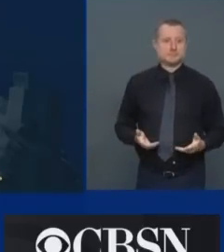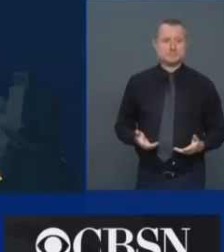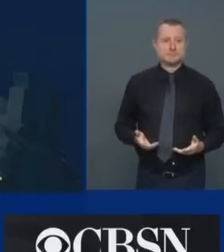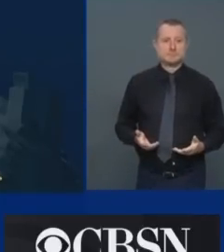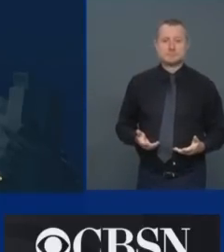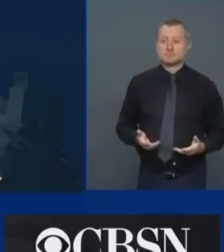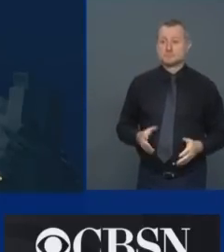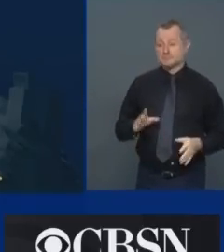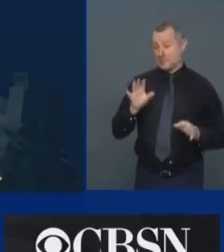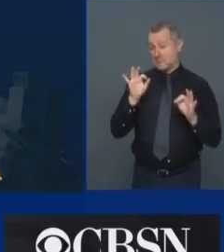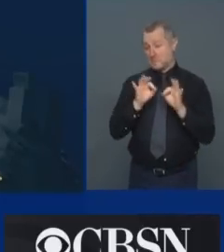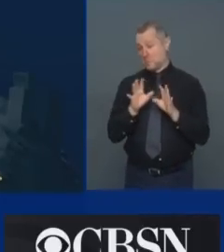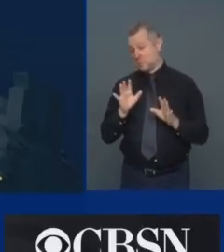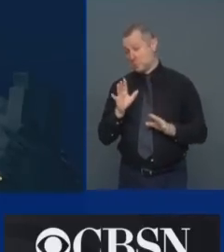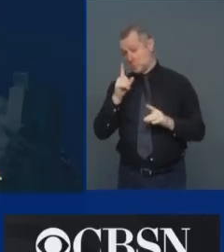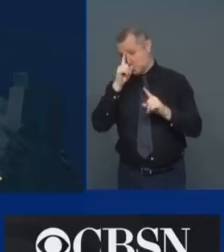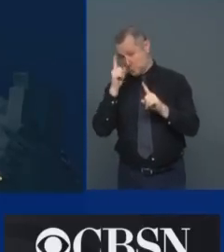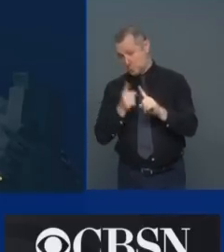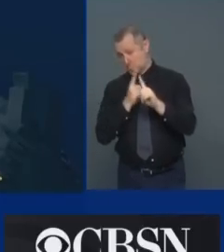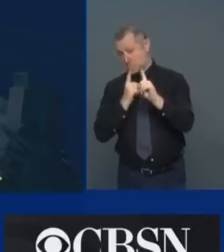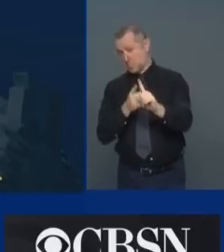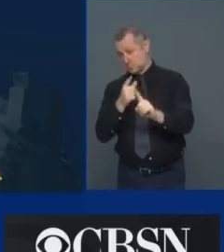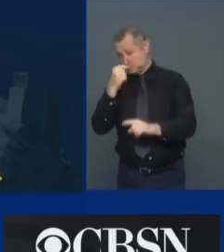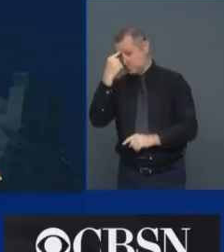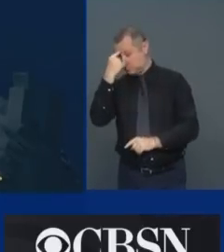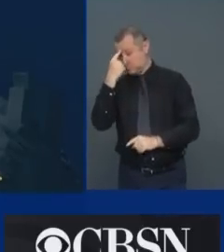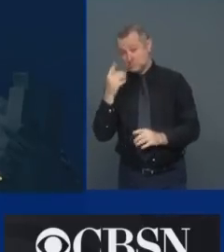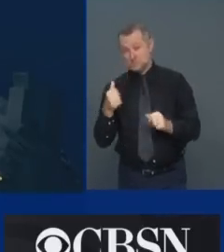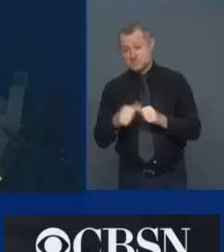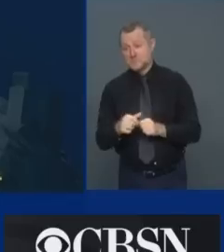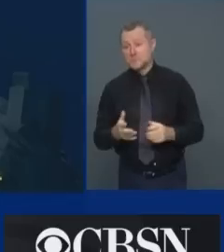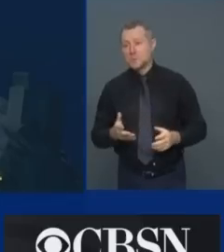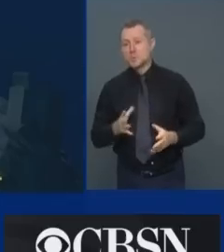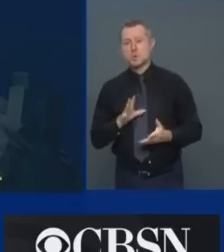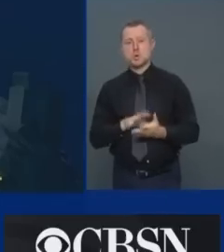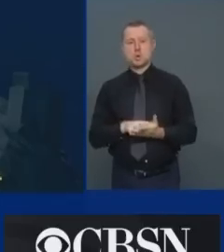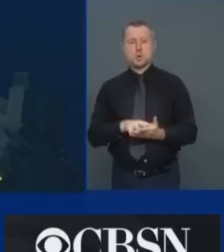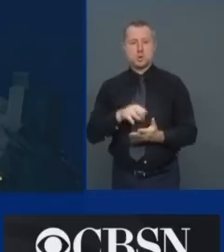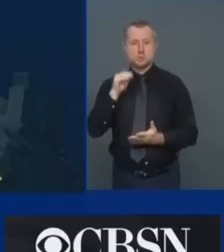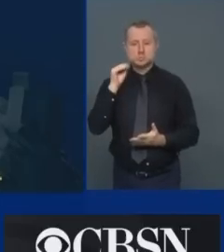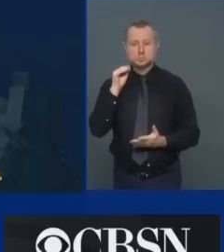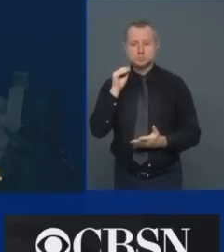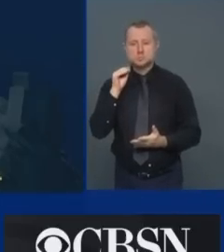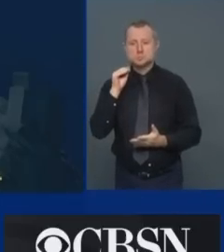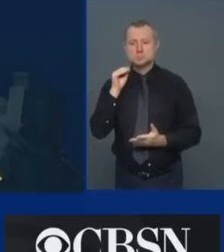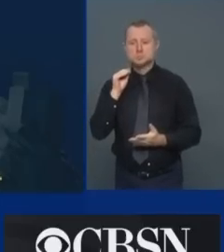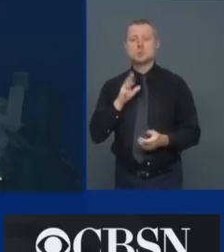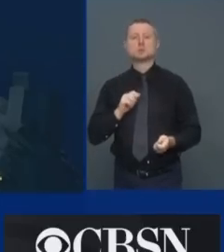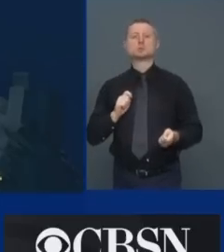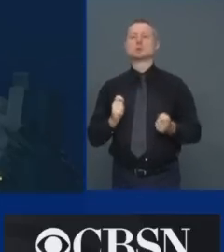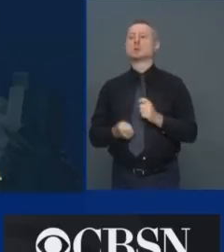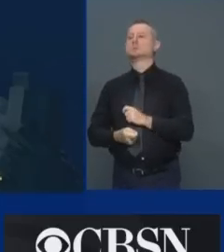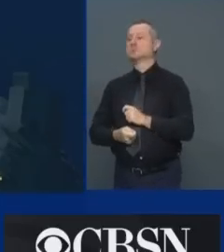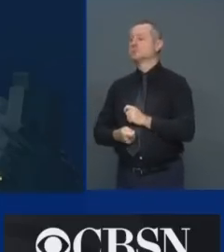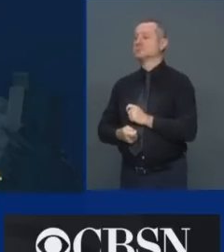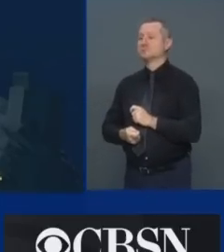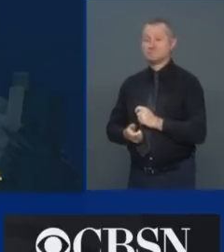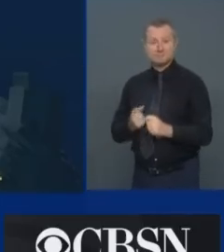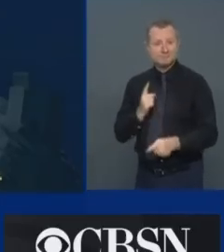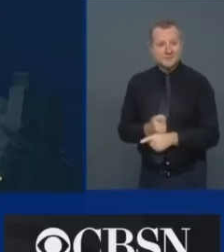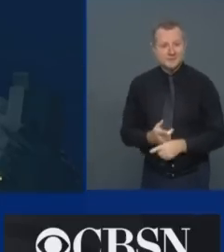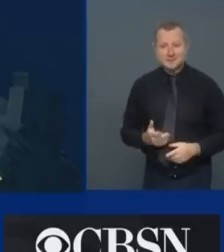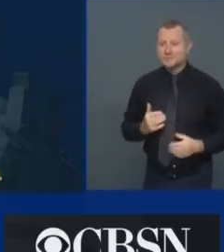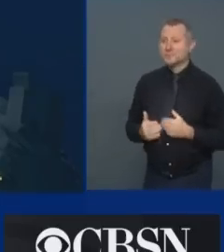The goal here is to learn and change, right? Progressive